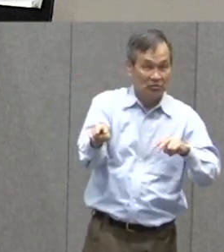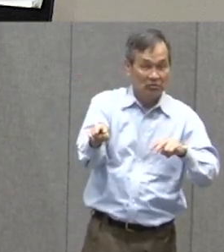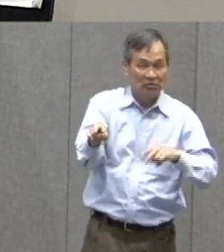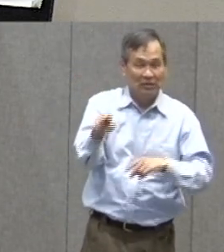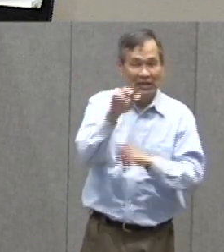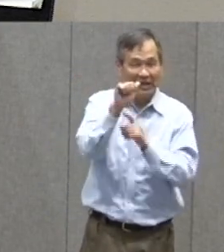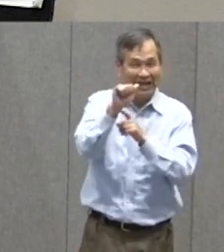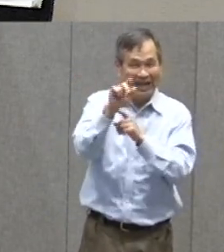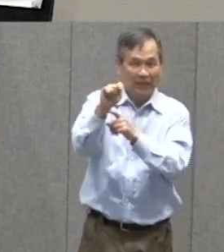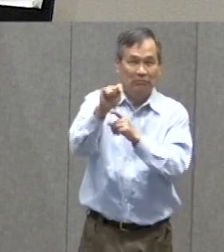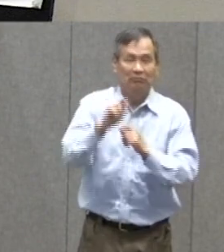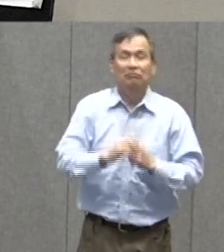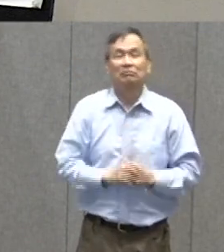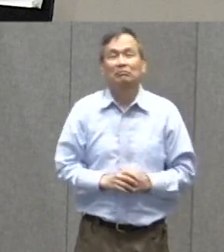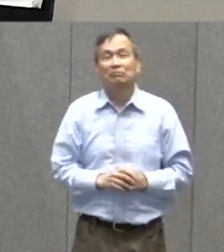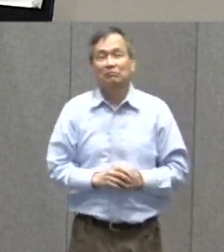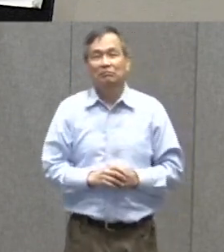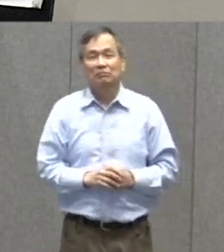at?